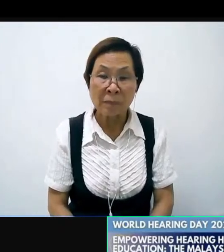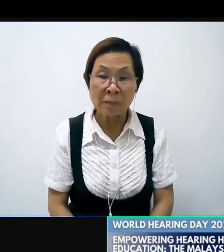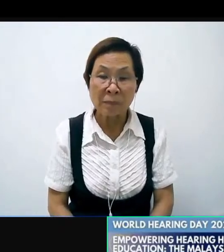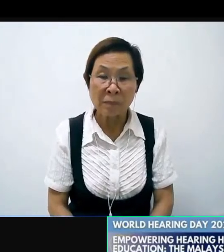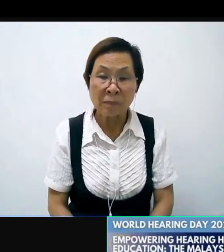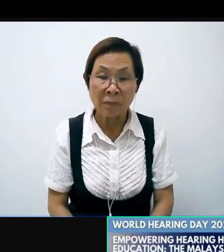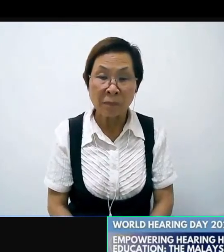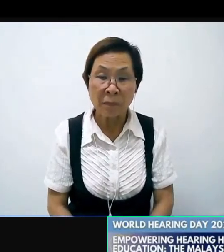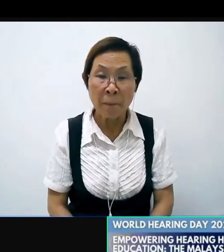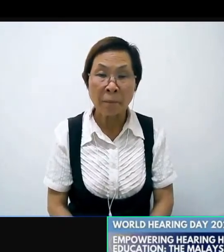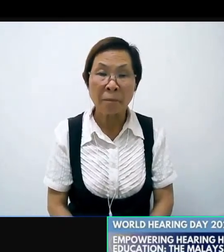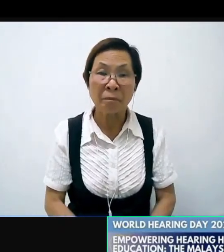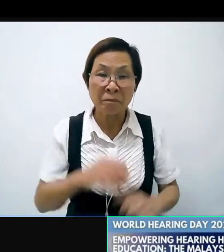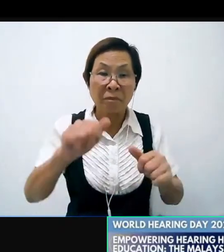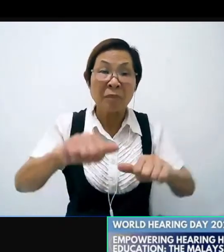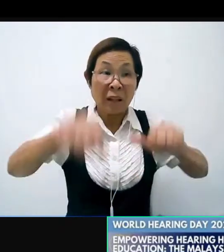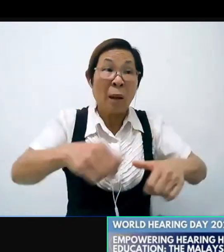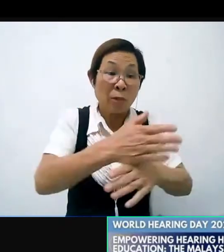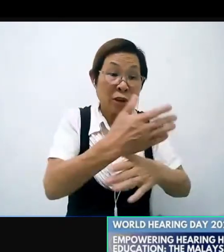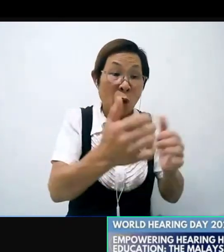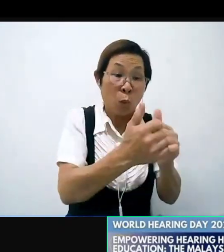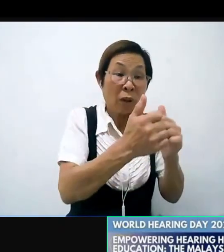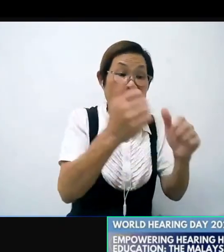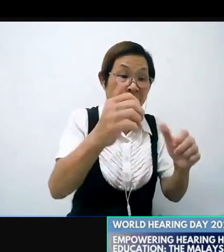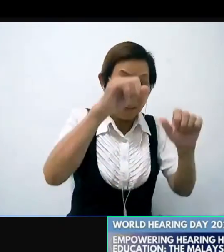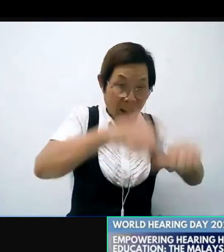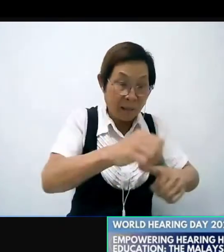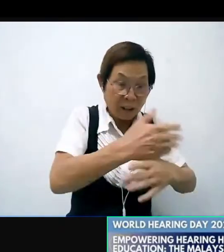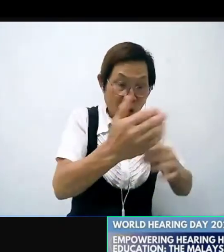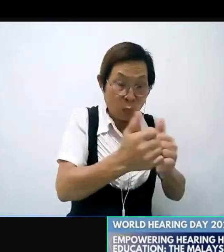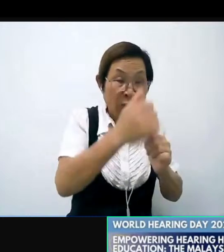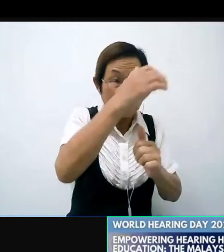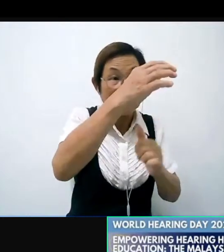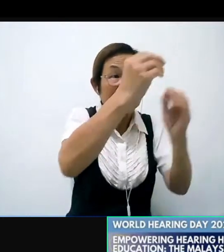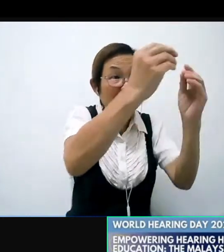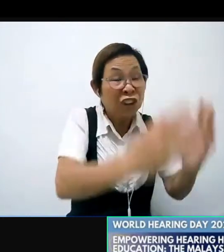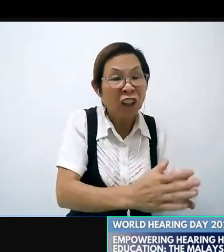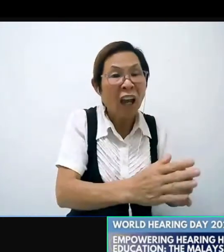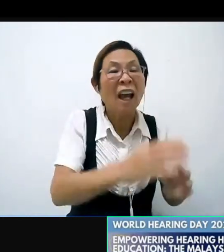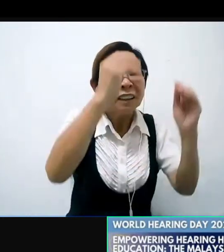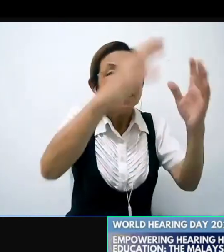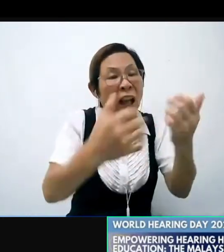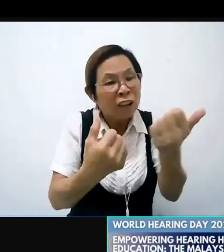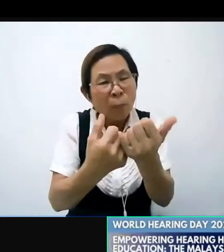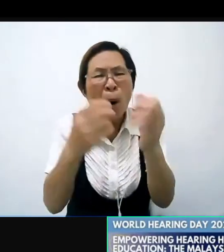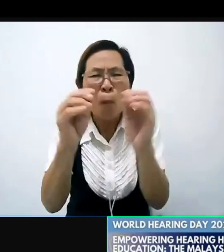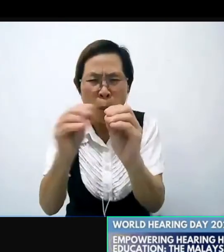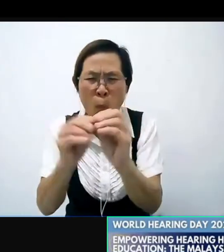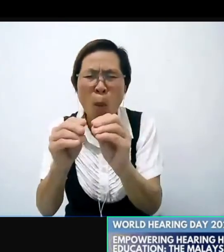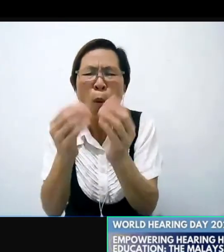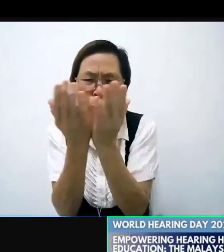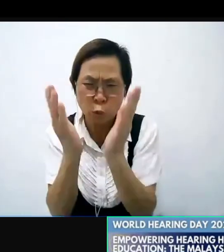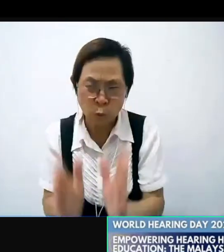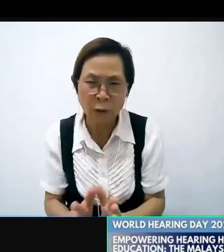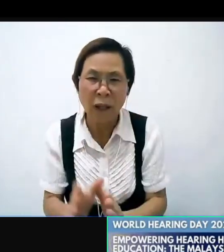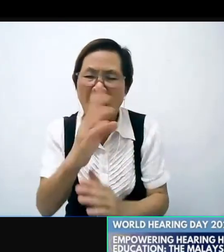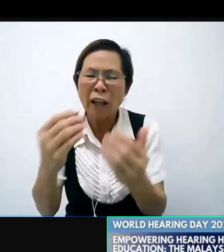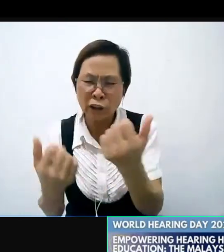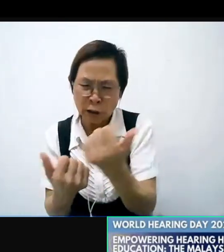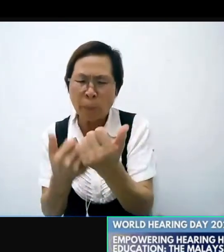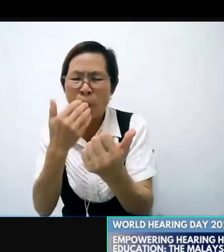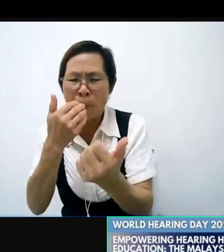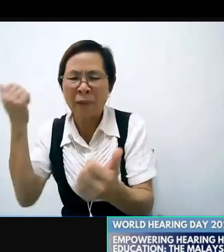be shared with the teachers, so teachers can support more students and support better at school. So that's the thing